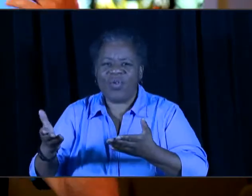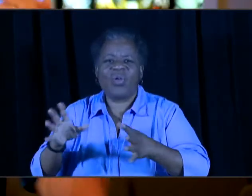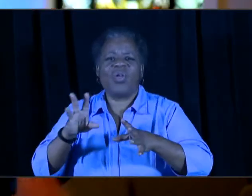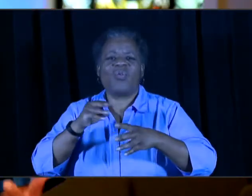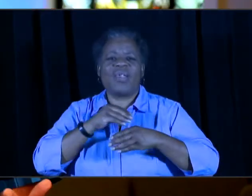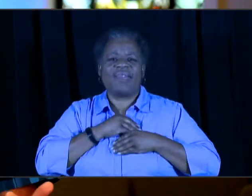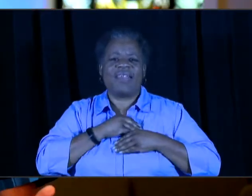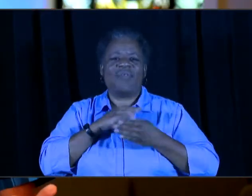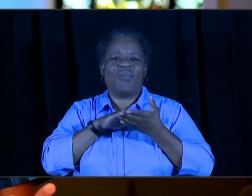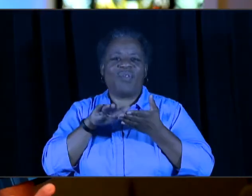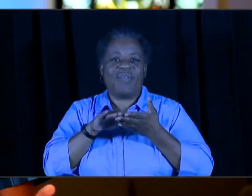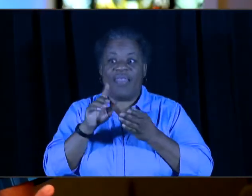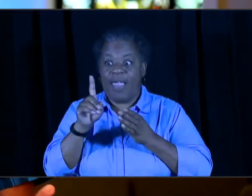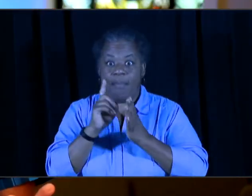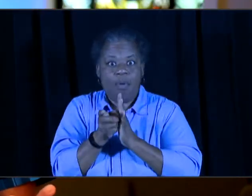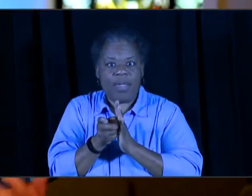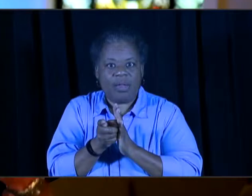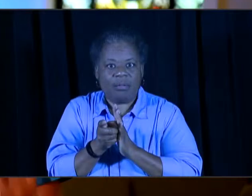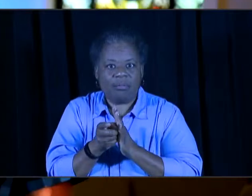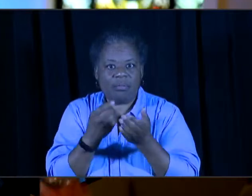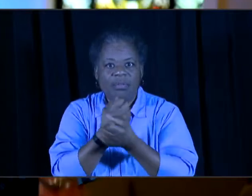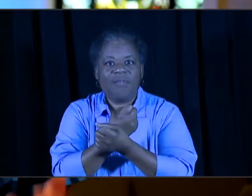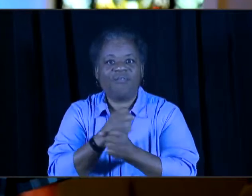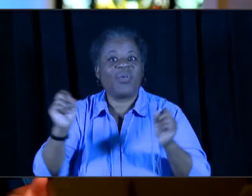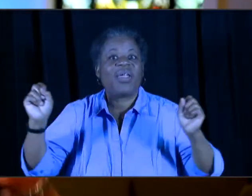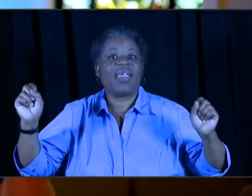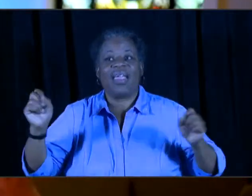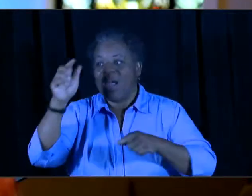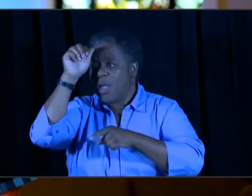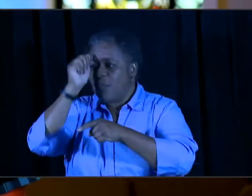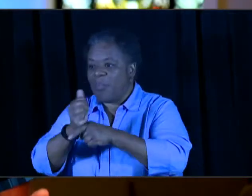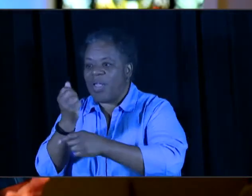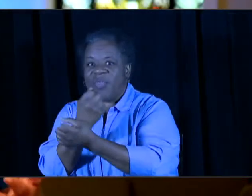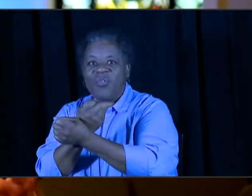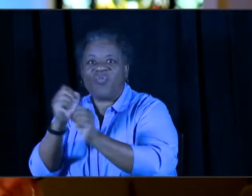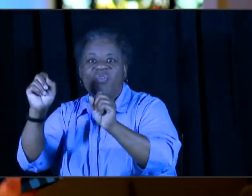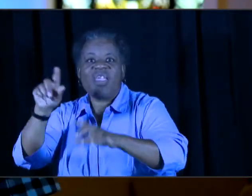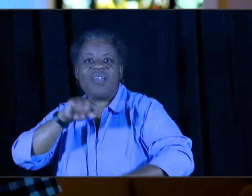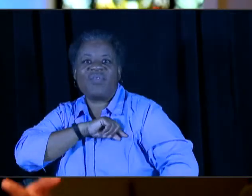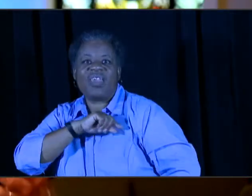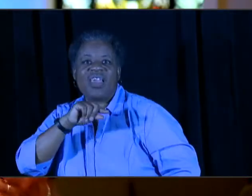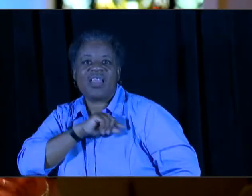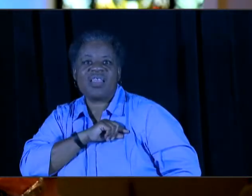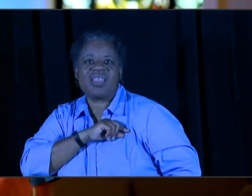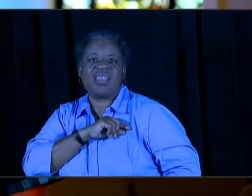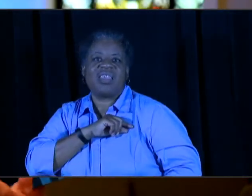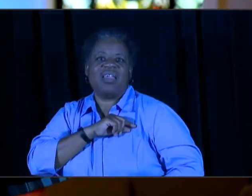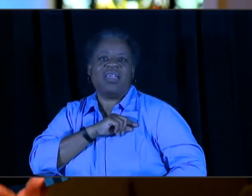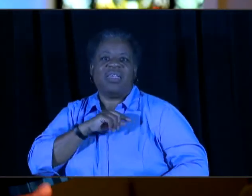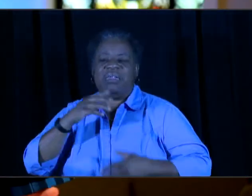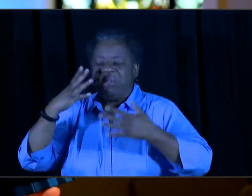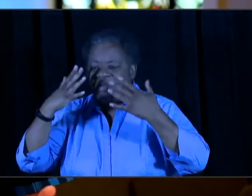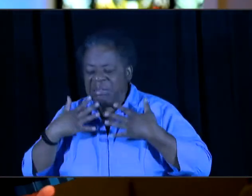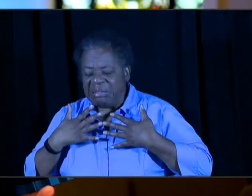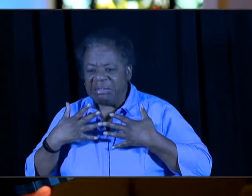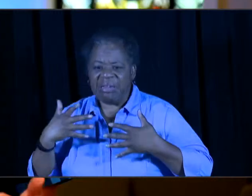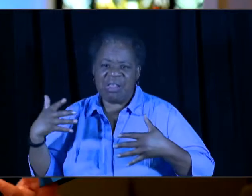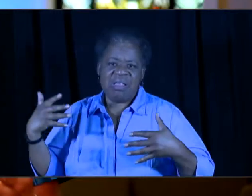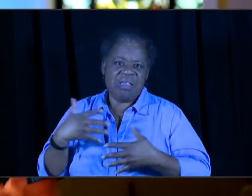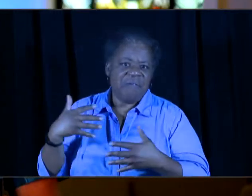moment, they're free. The brothers are free of their guilt and remorse and their fear of